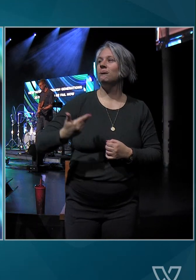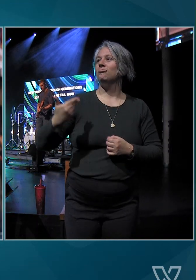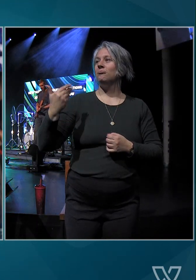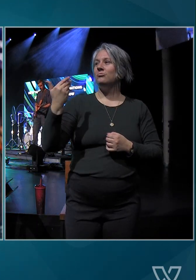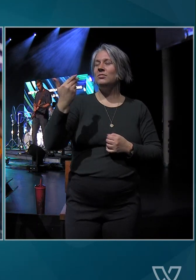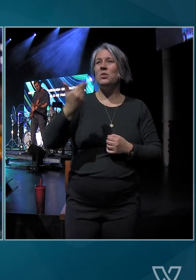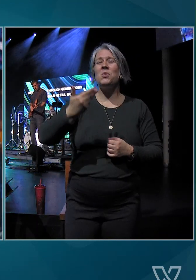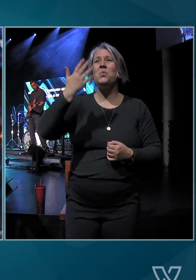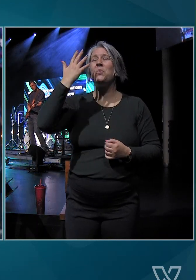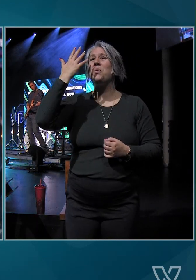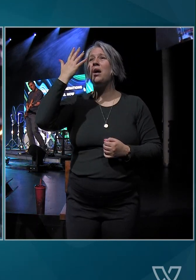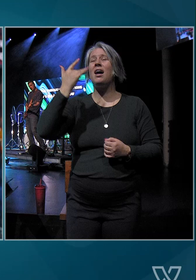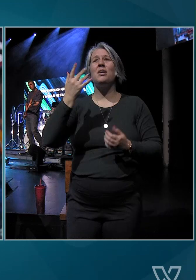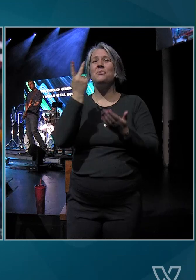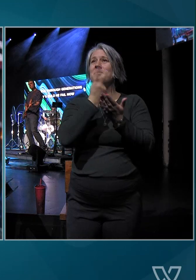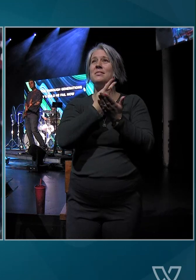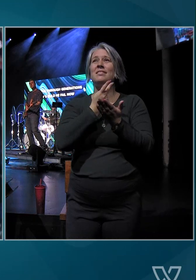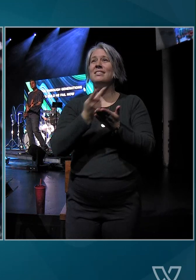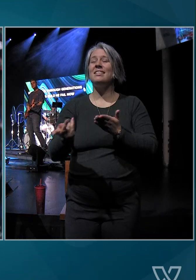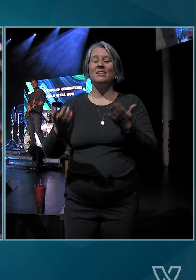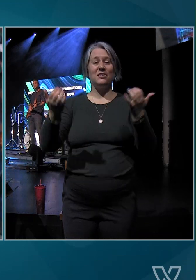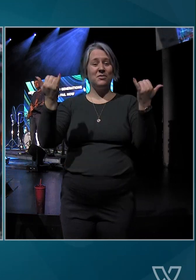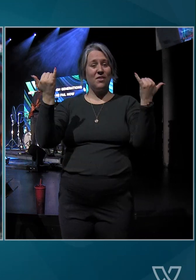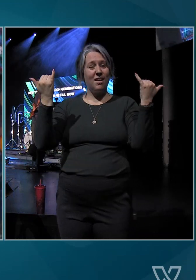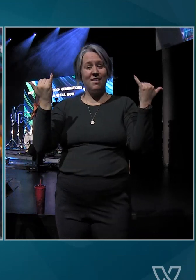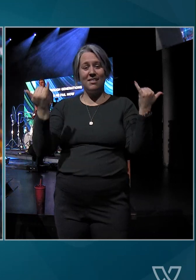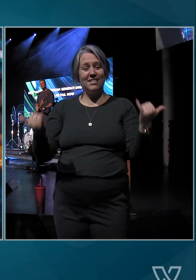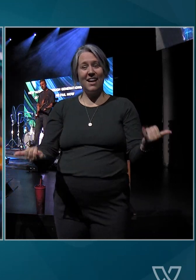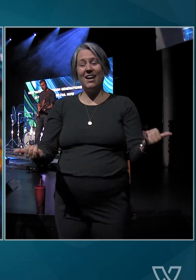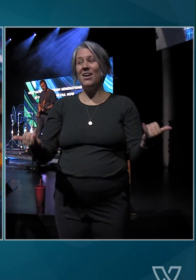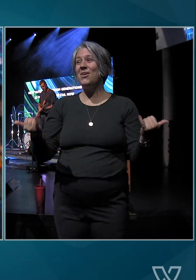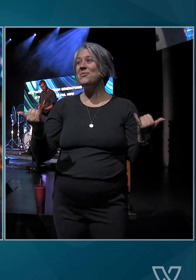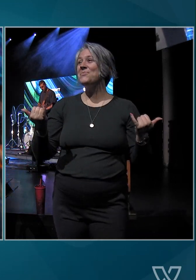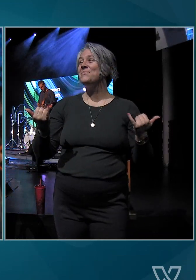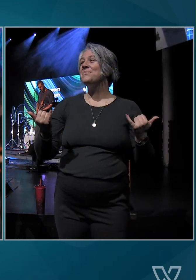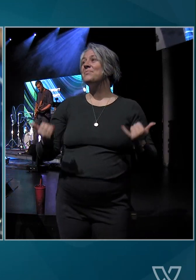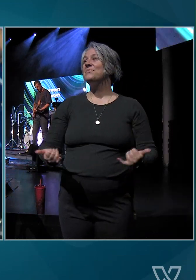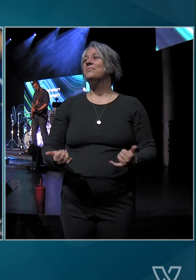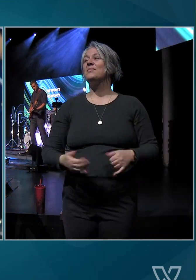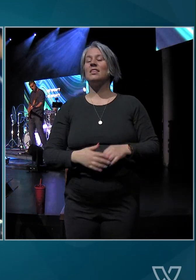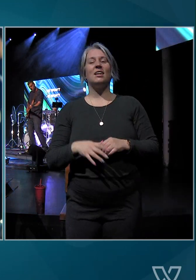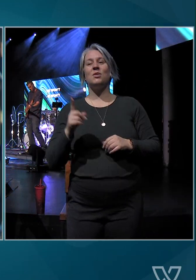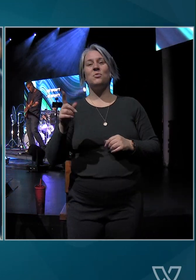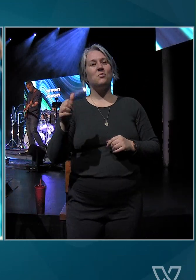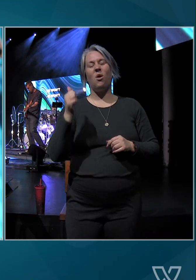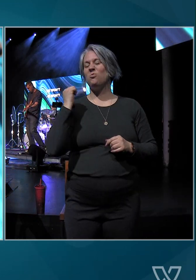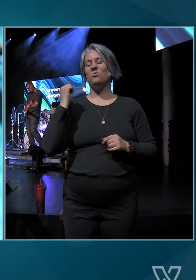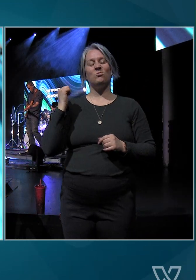generations, so I would heed him now.